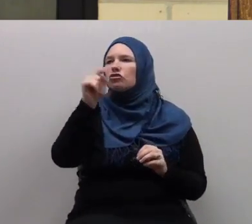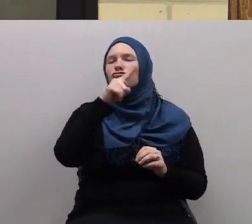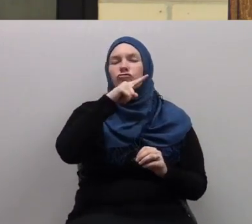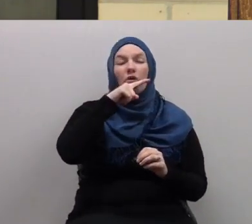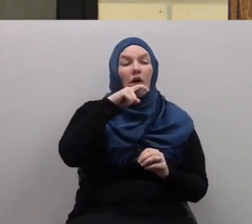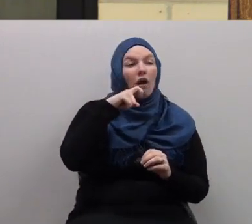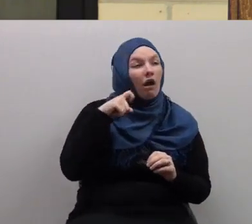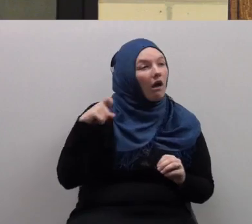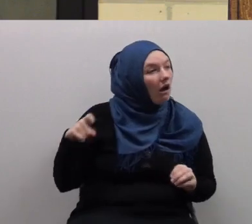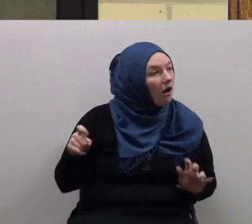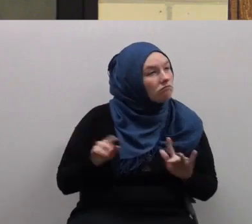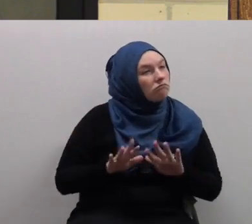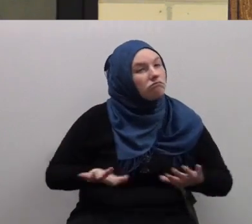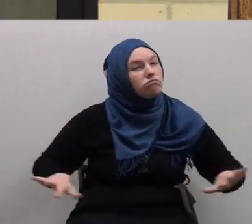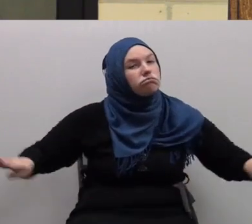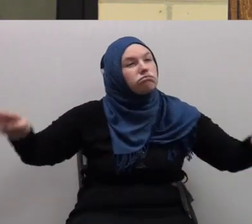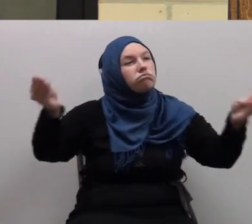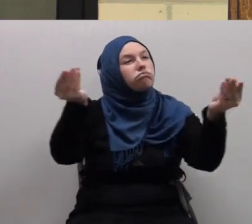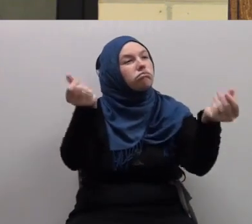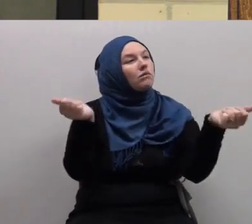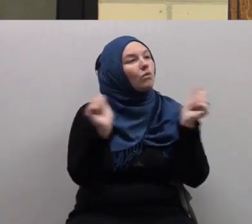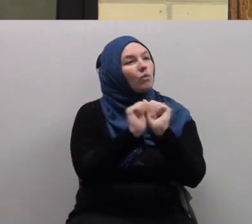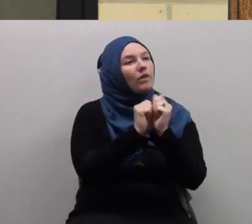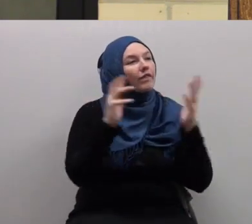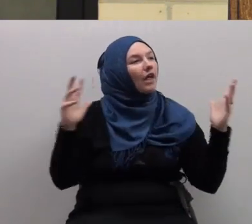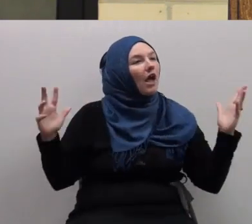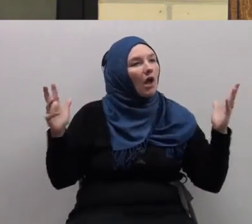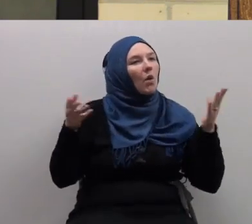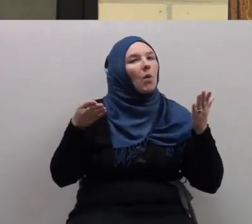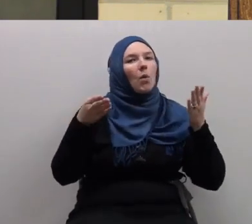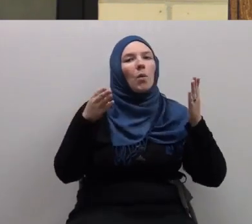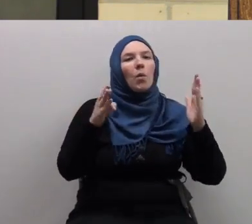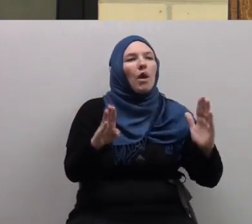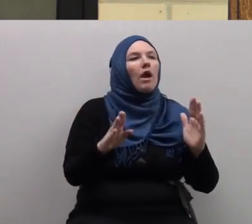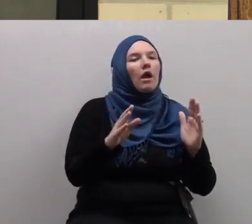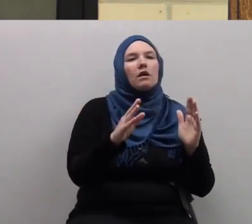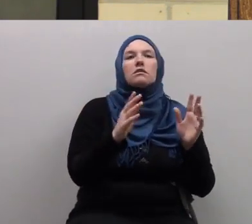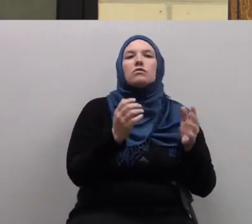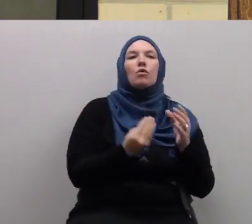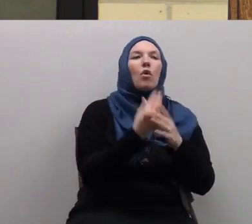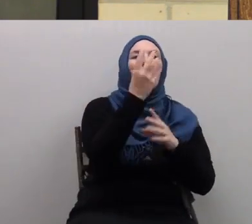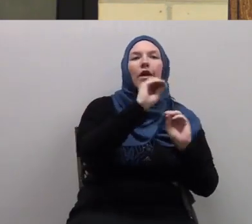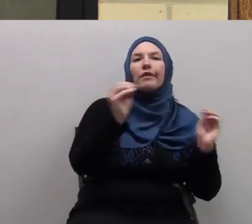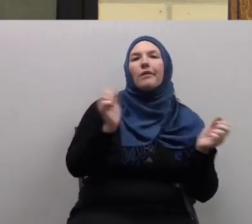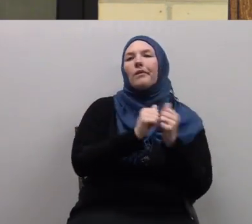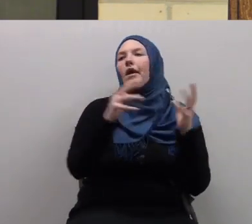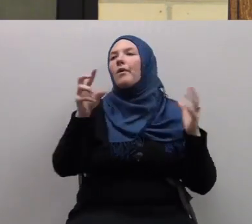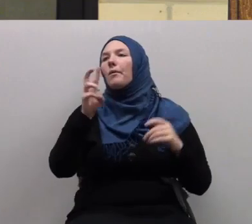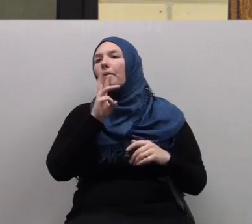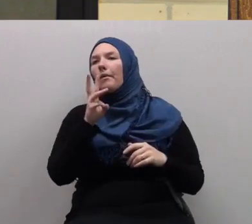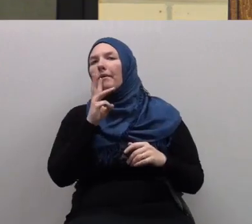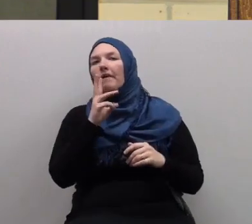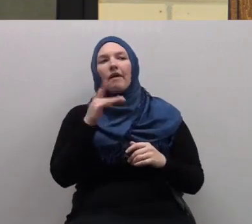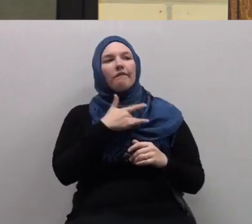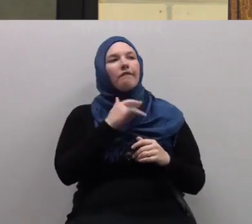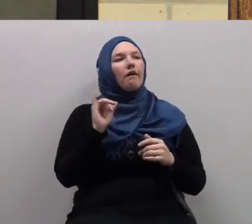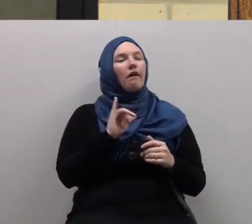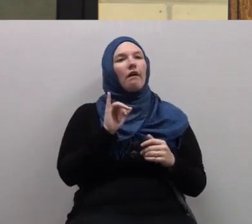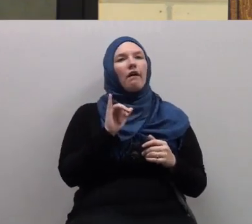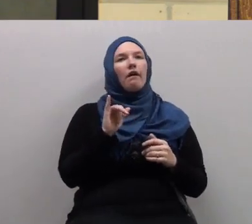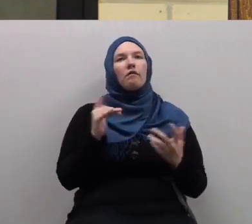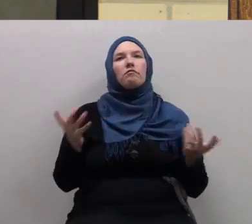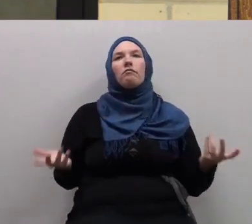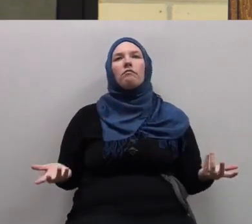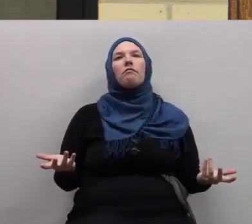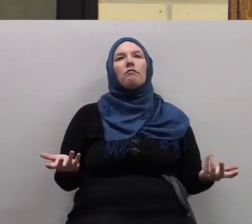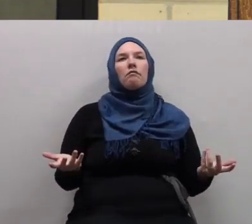dry, without cultivation, without water, as if we have no source to